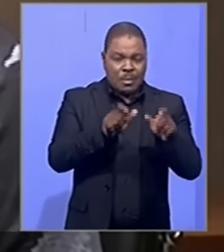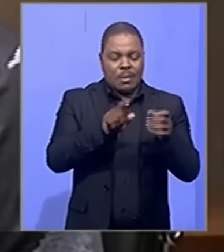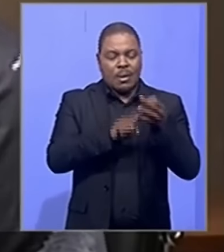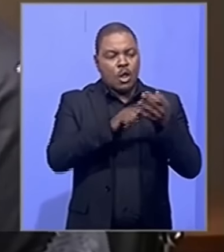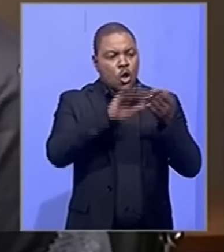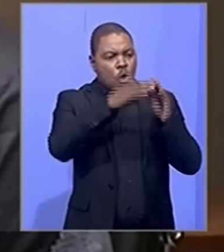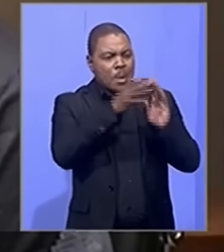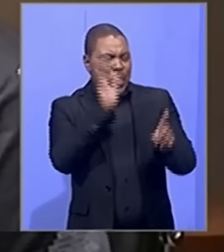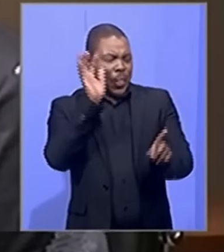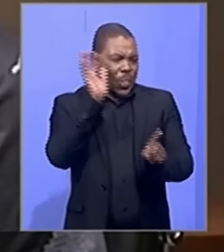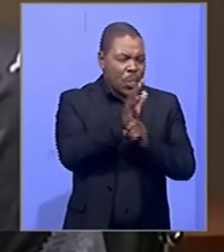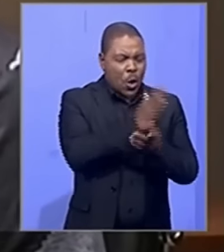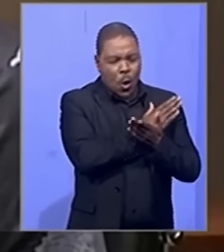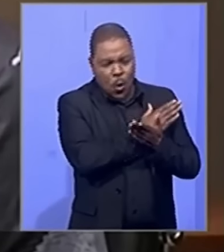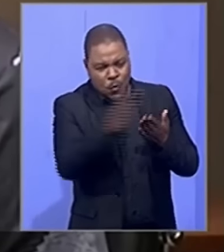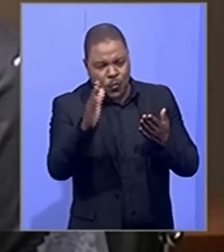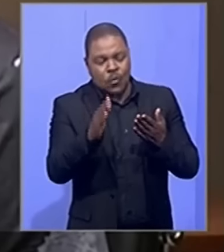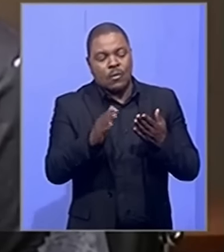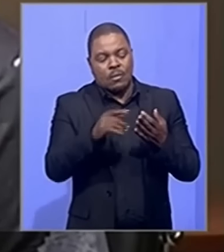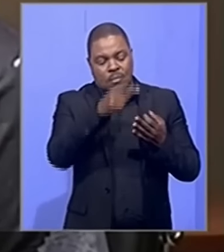matter jurisdiction of the court.